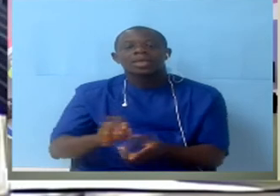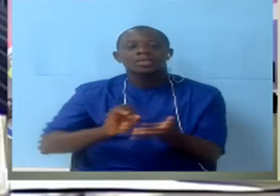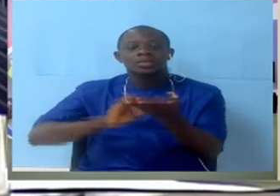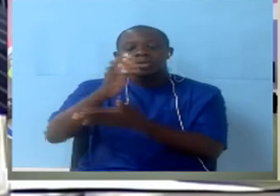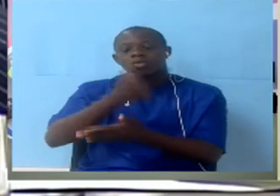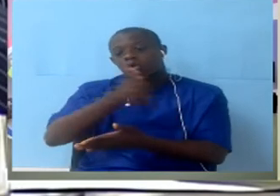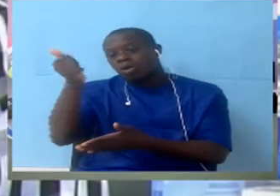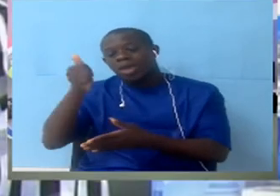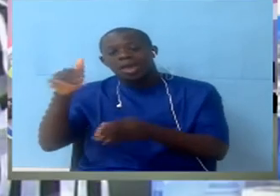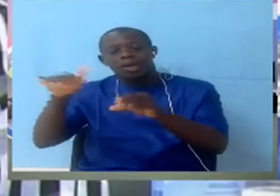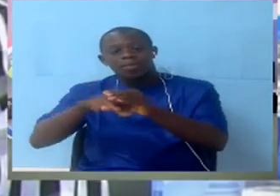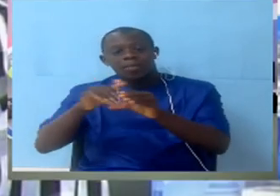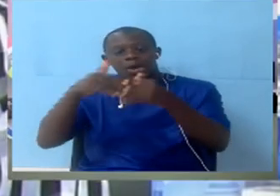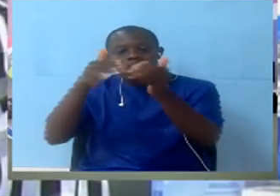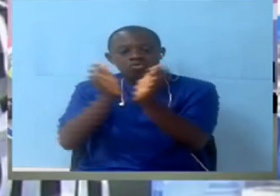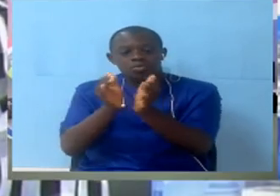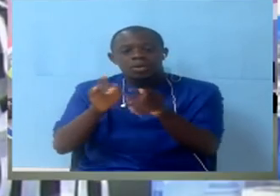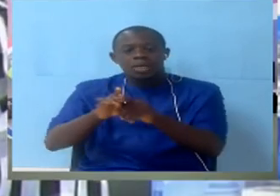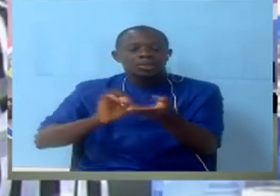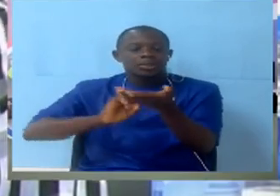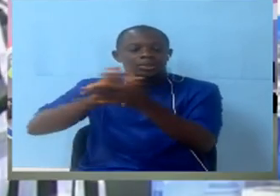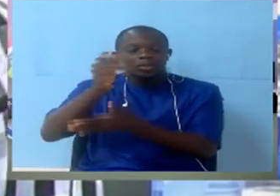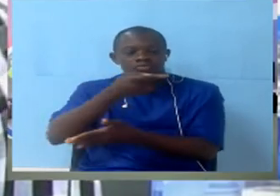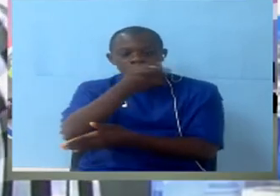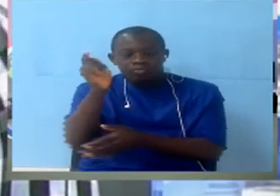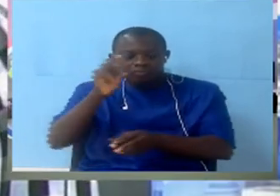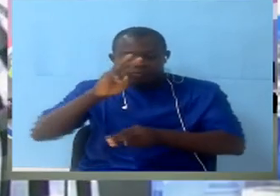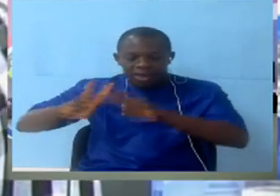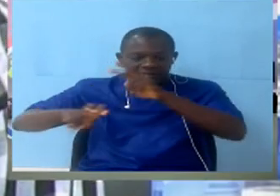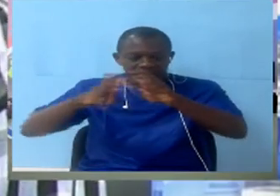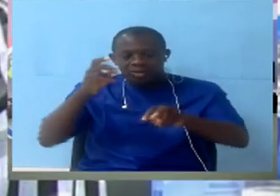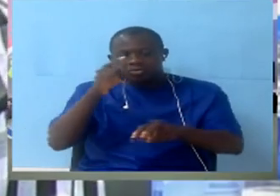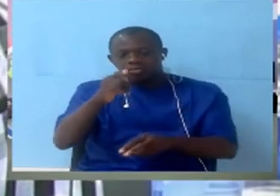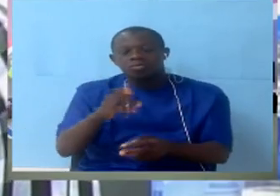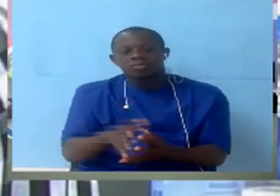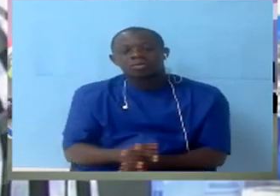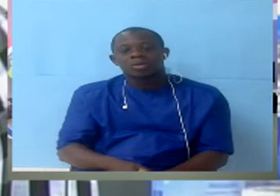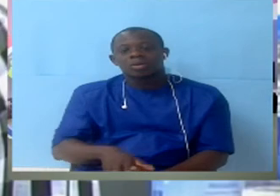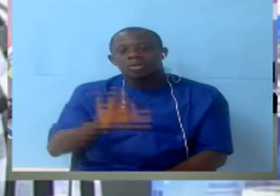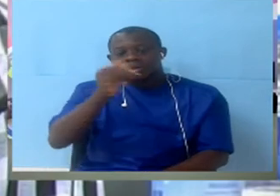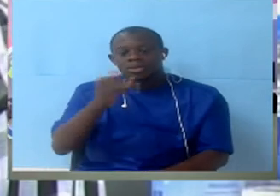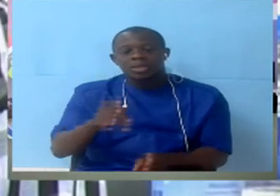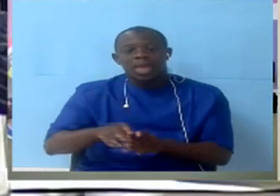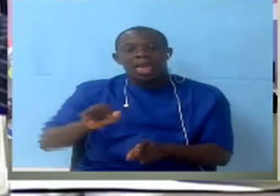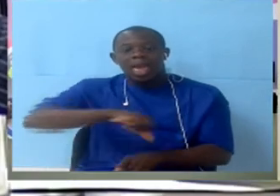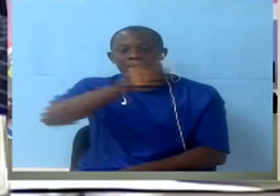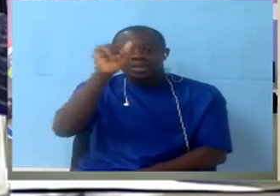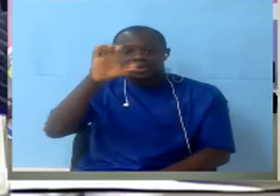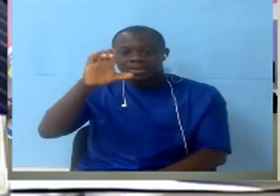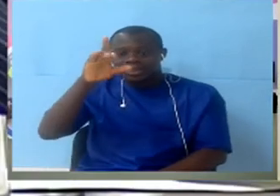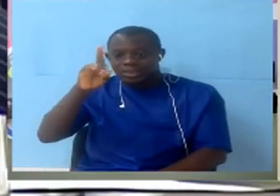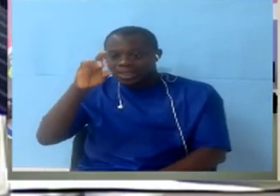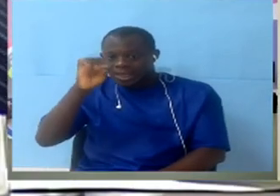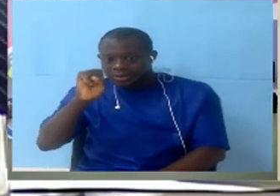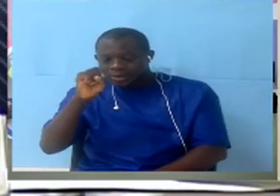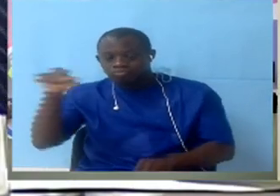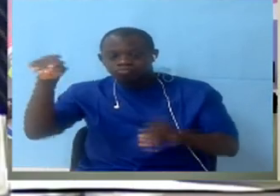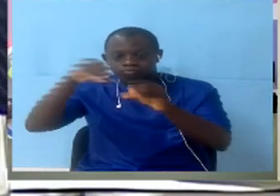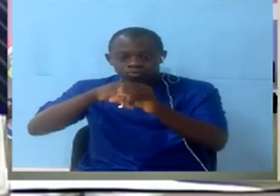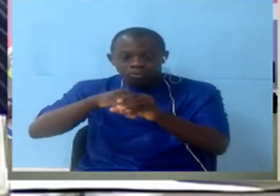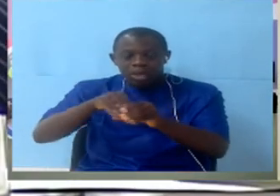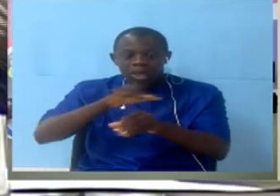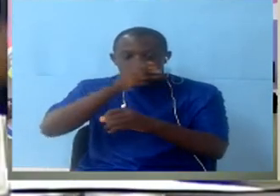bulldozers to look for you. Nada ka fofa na wulende ka fme bulldozer purke defa na kilingo nyini. Ha. Yes. Even the CDS had to be involved and